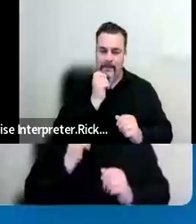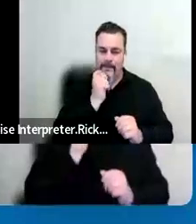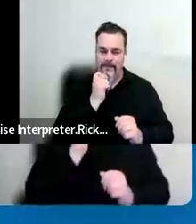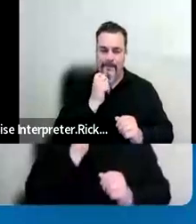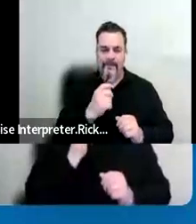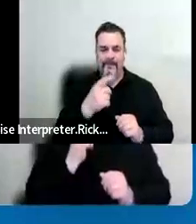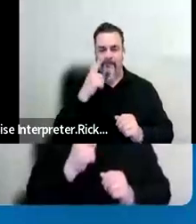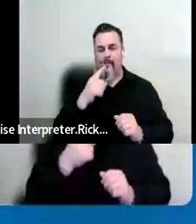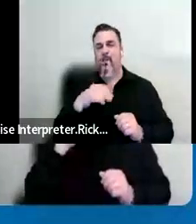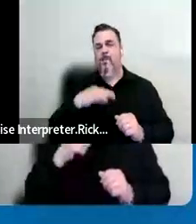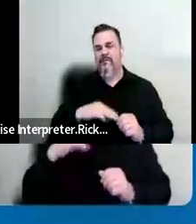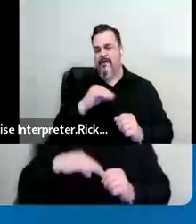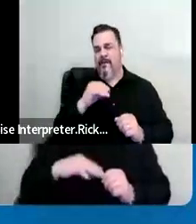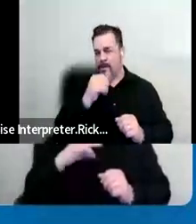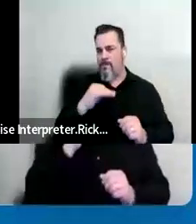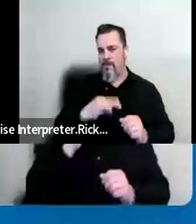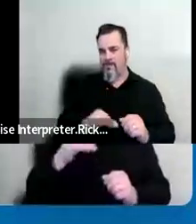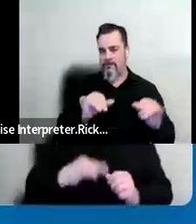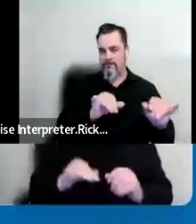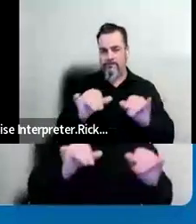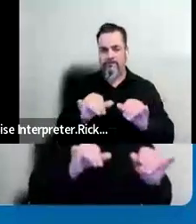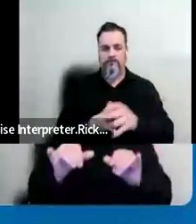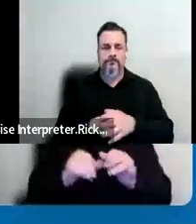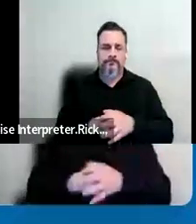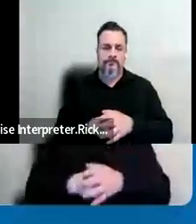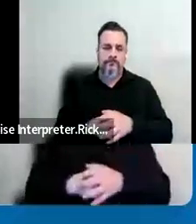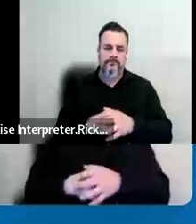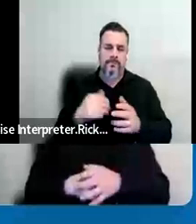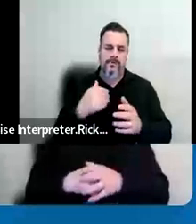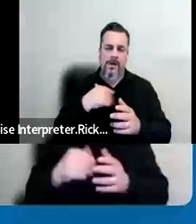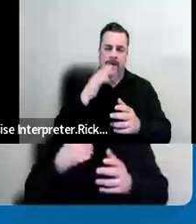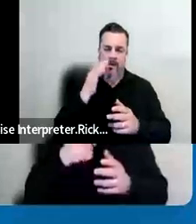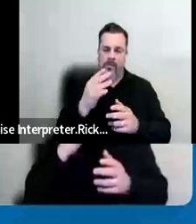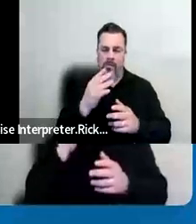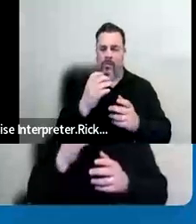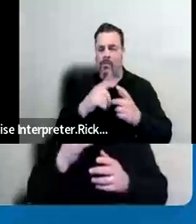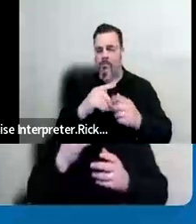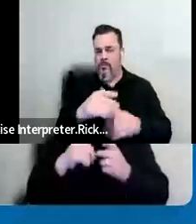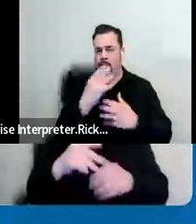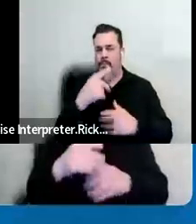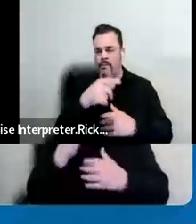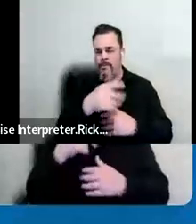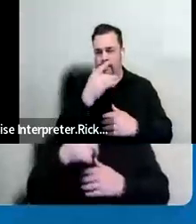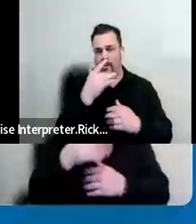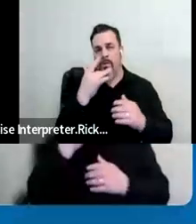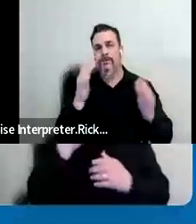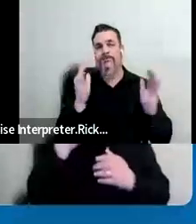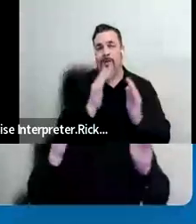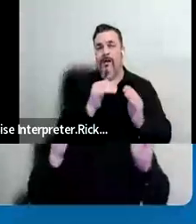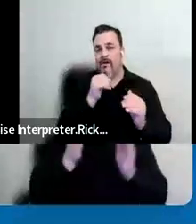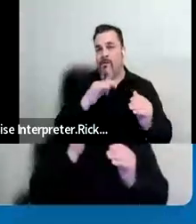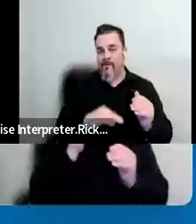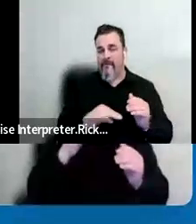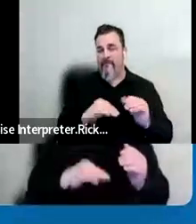for-profit and nonprofit alike. So I want to lift that up because a lot of times smaller nonprofit arts